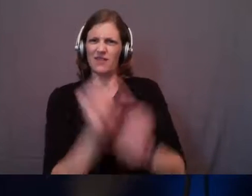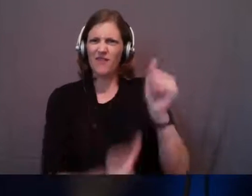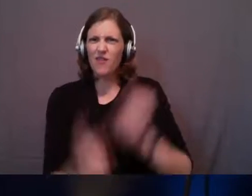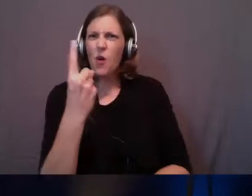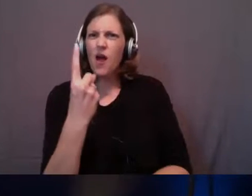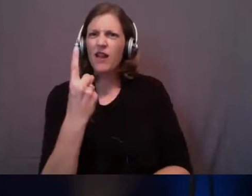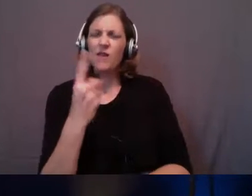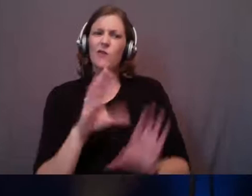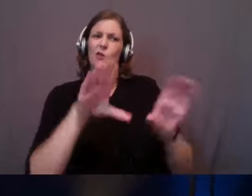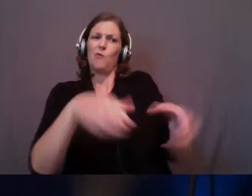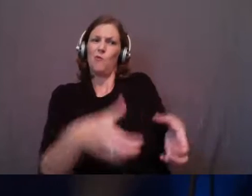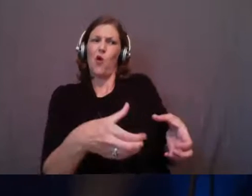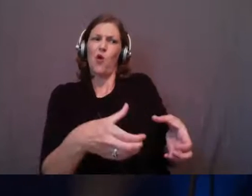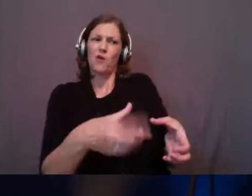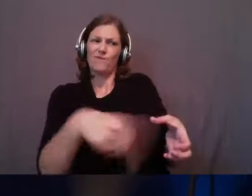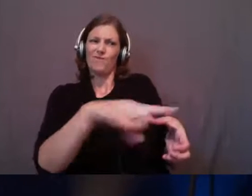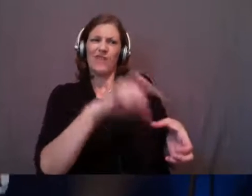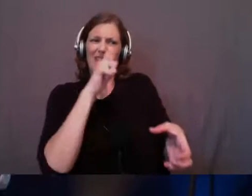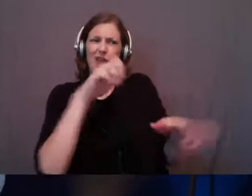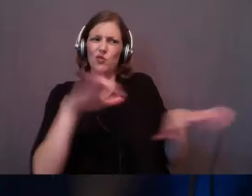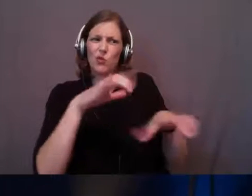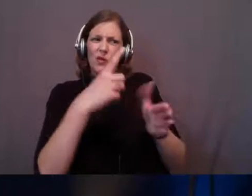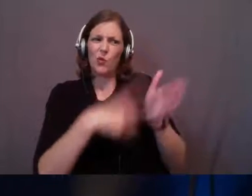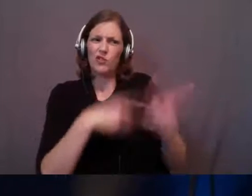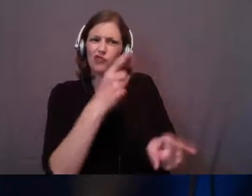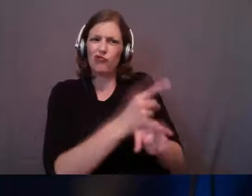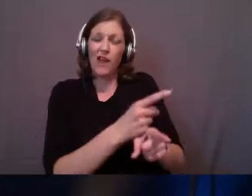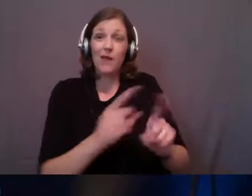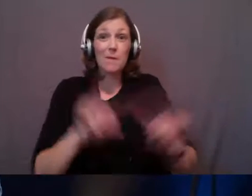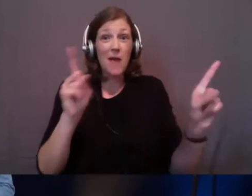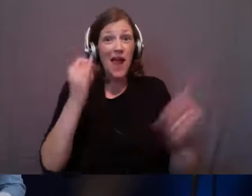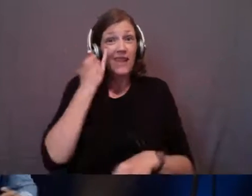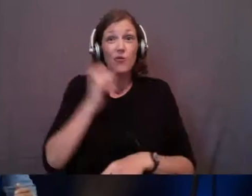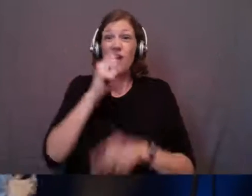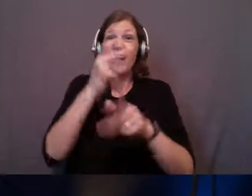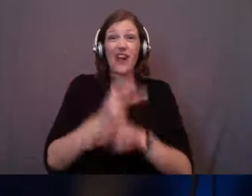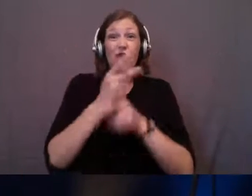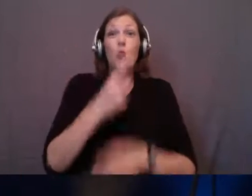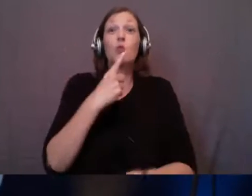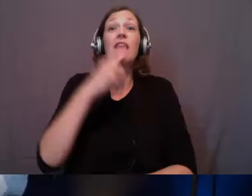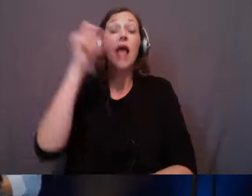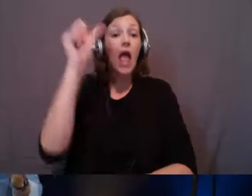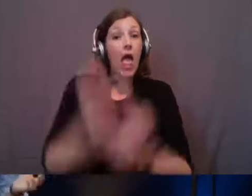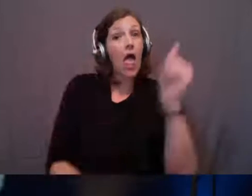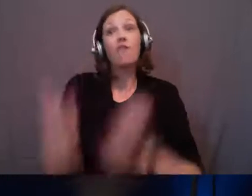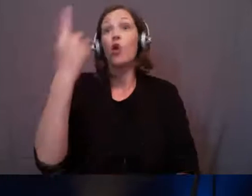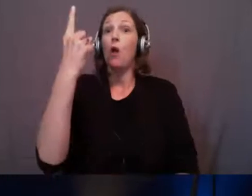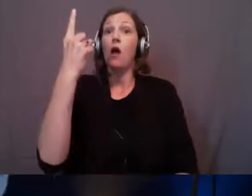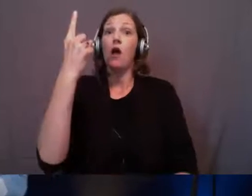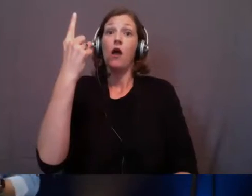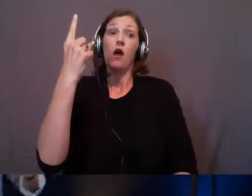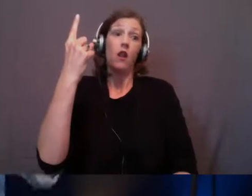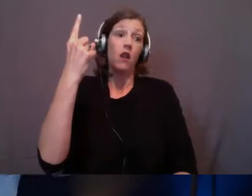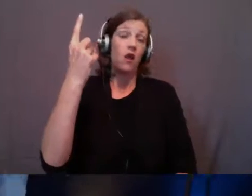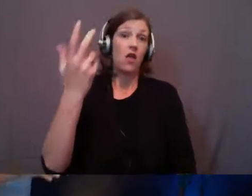the population who isn't doing what's right, and yet if we're not careful, we will say everybody and